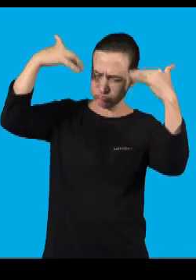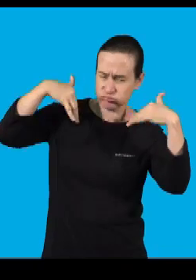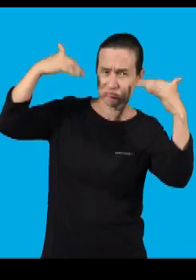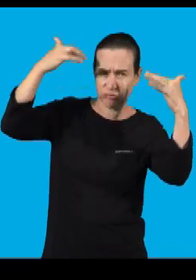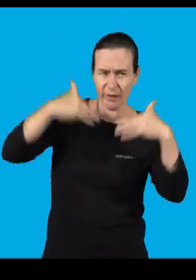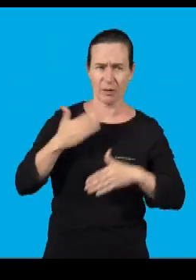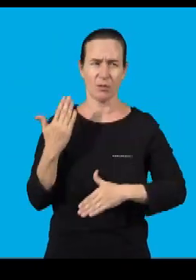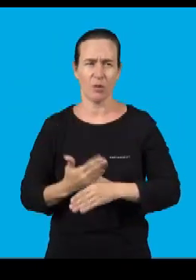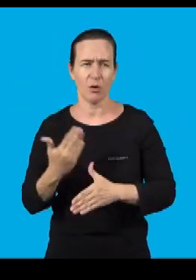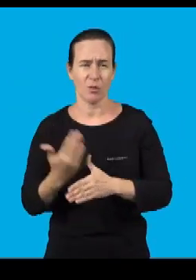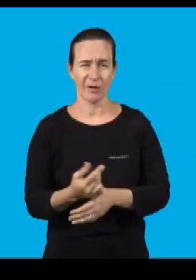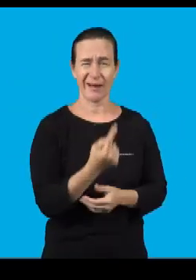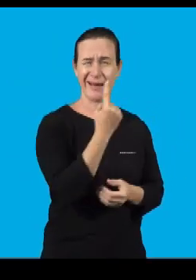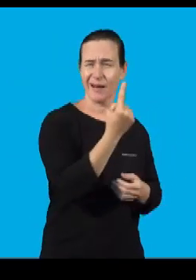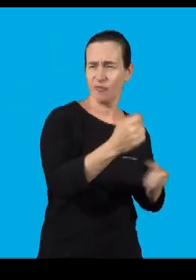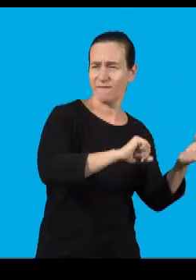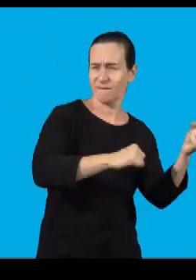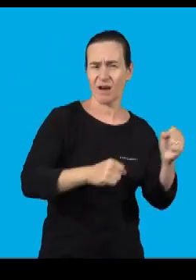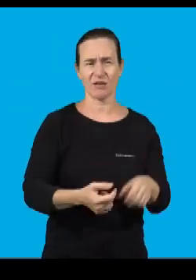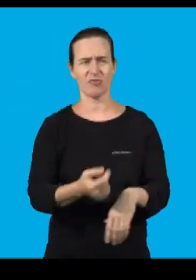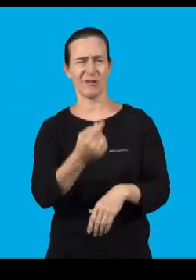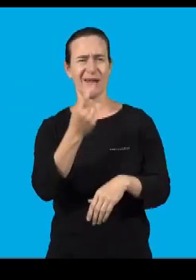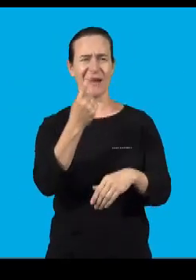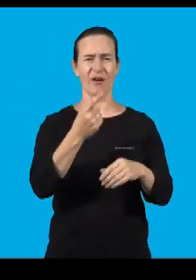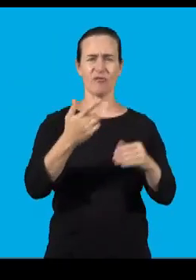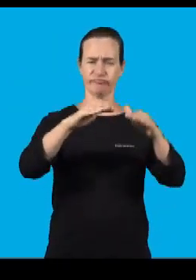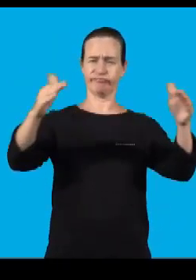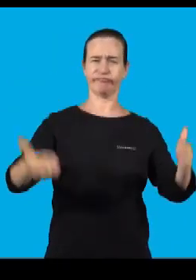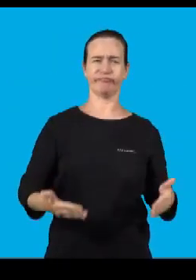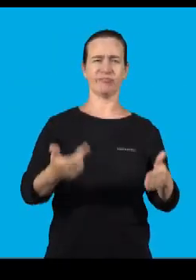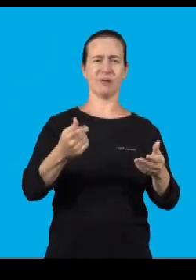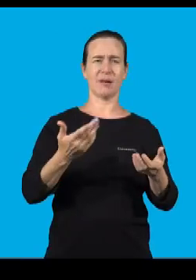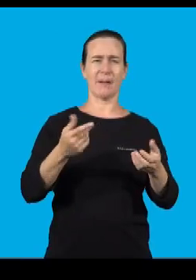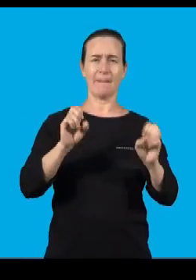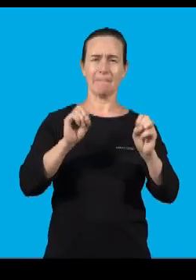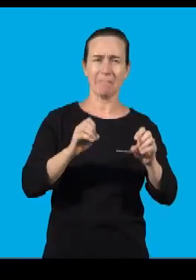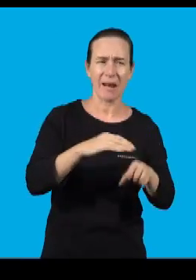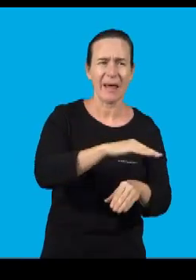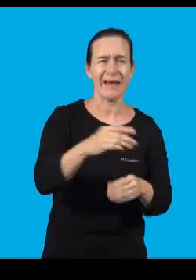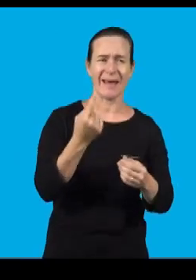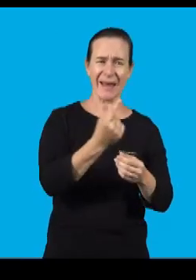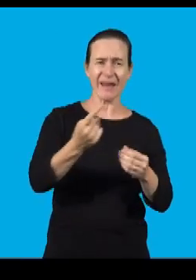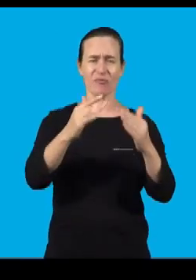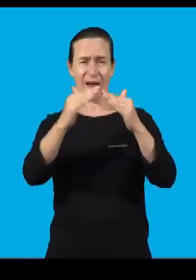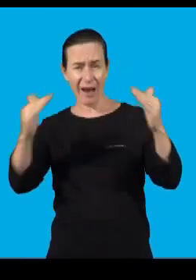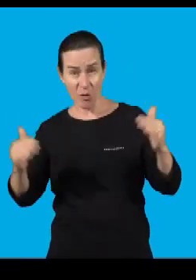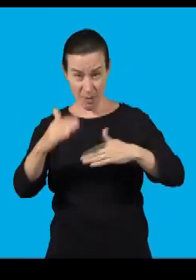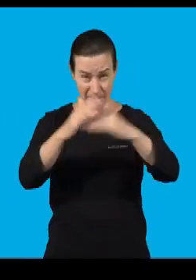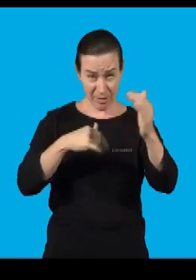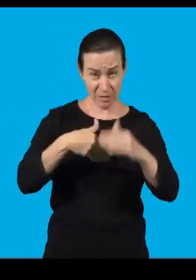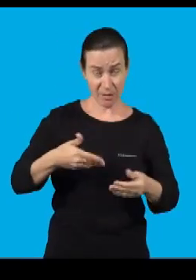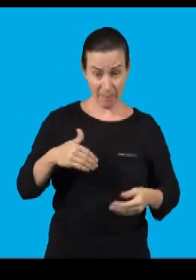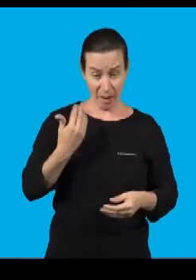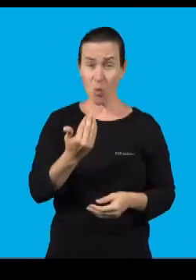Every factory, every theater, every beautiful house, they are all built by us. And what does the chief know about